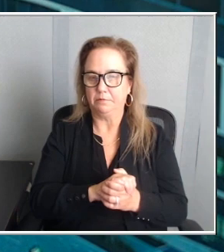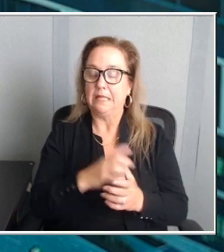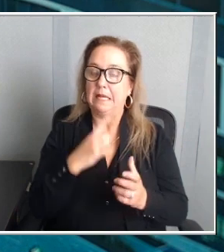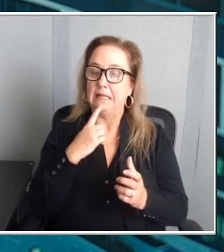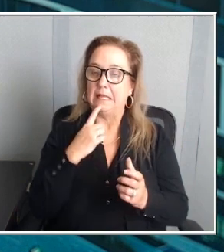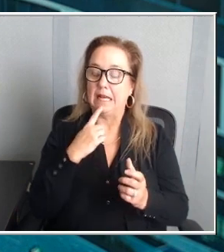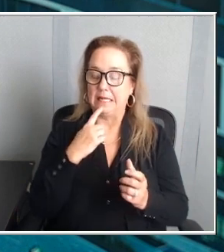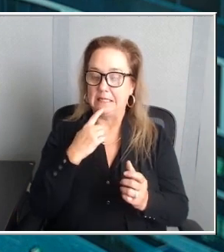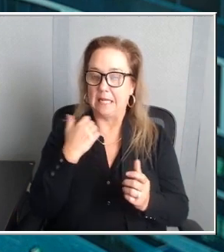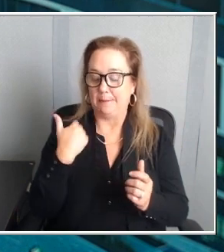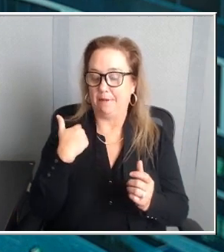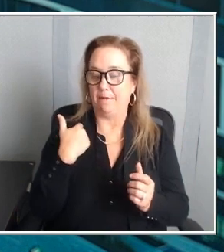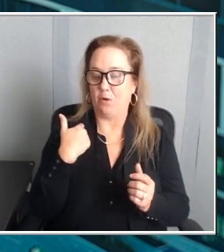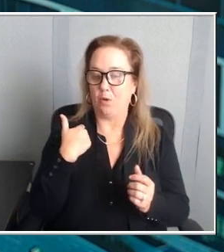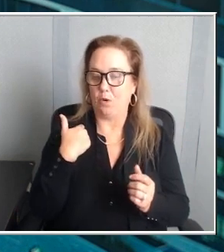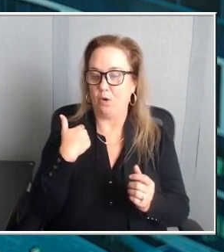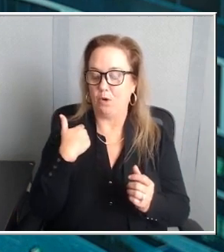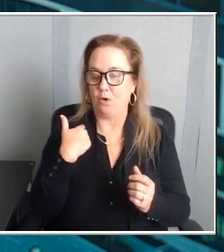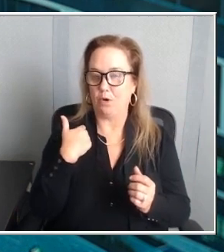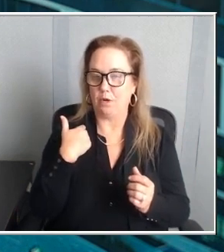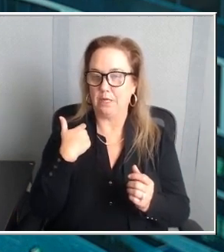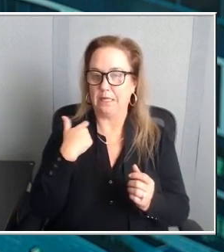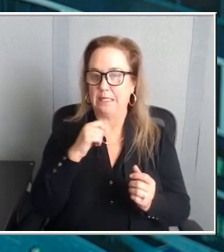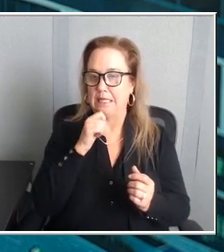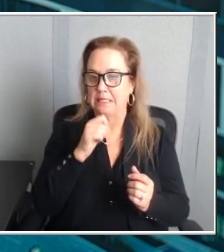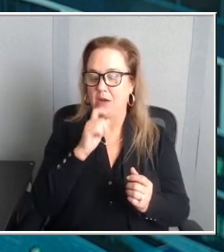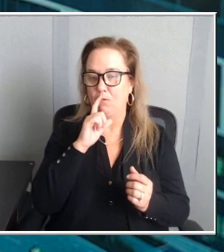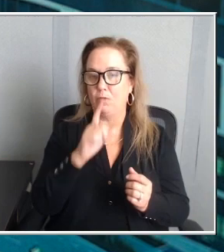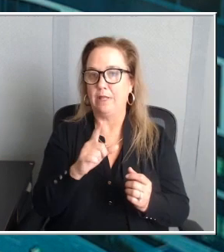said, it hasn't really been